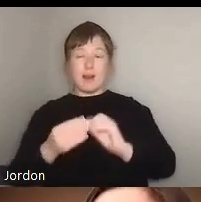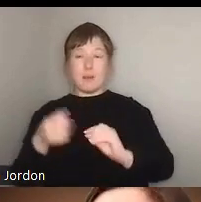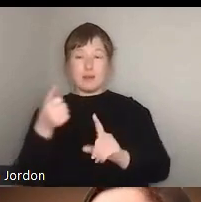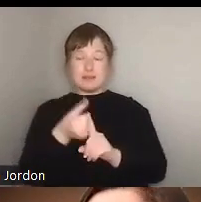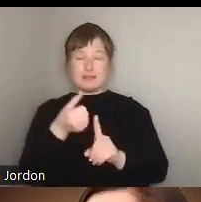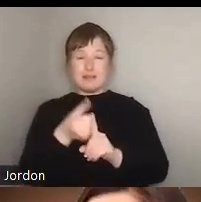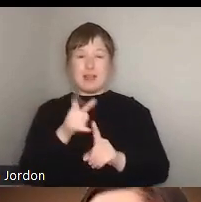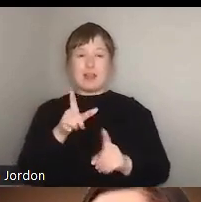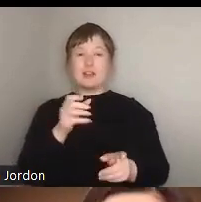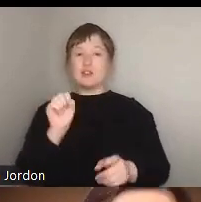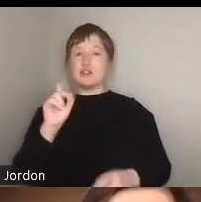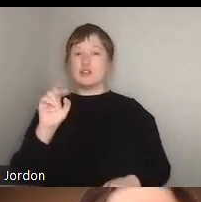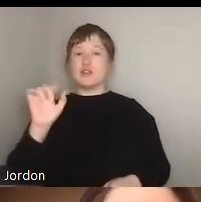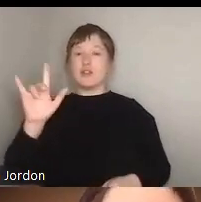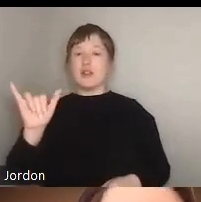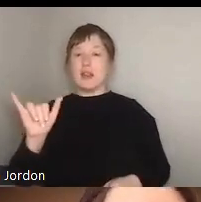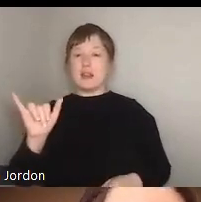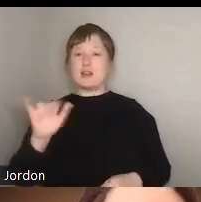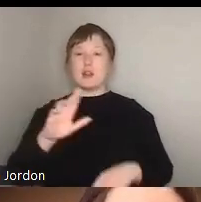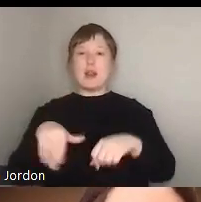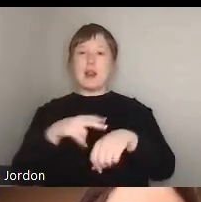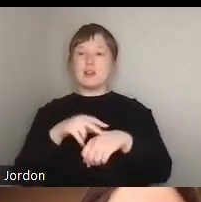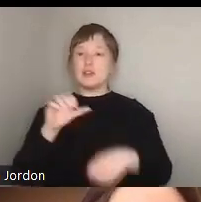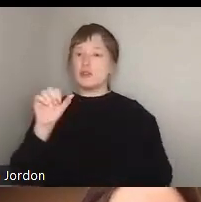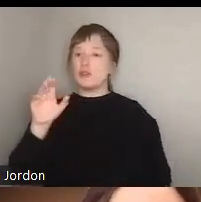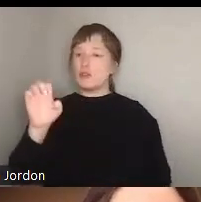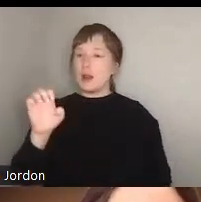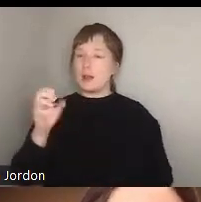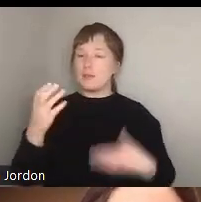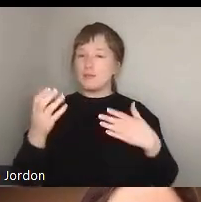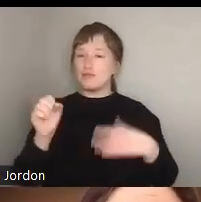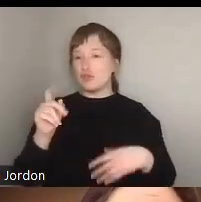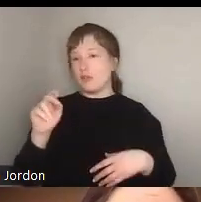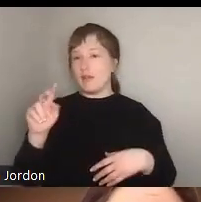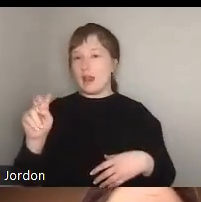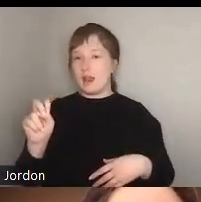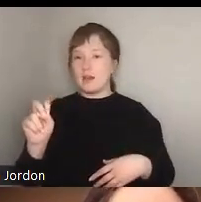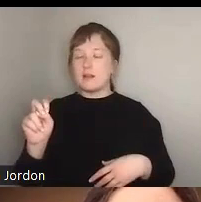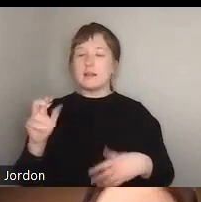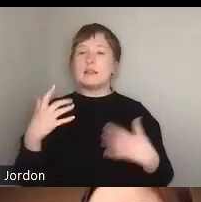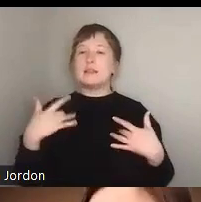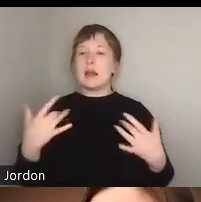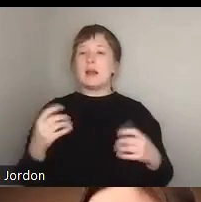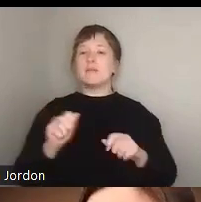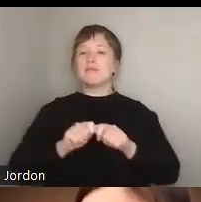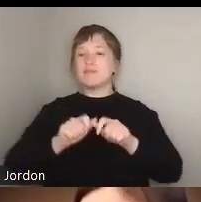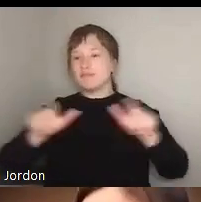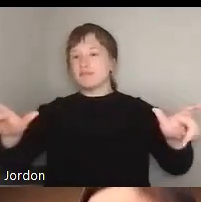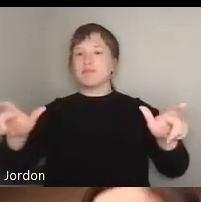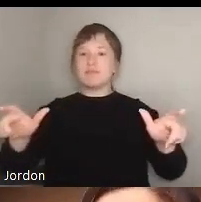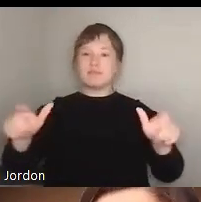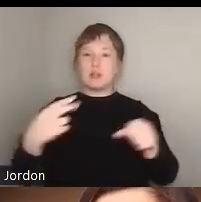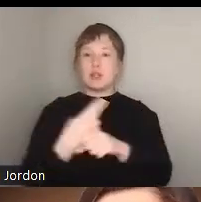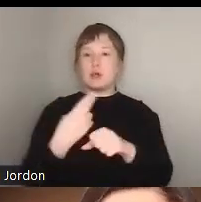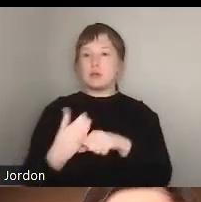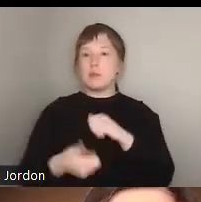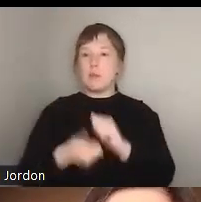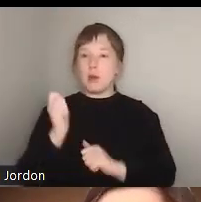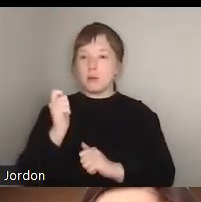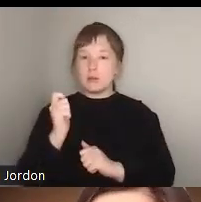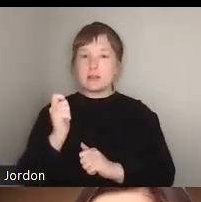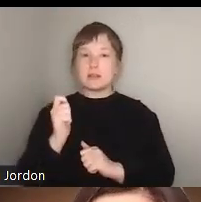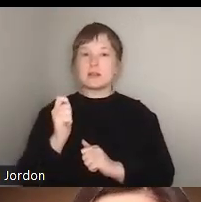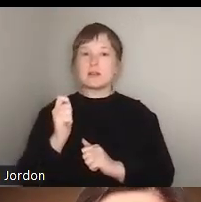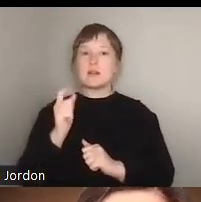this survey is the National Crime Survey that goes out. It's the one that is typically used the most, cited the most is